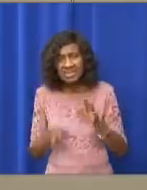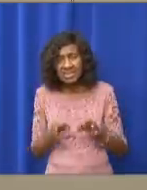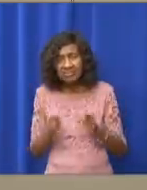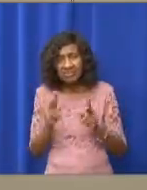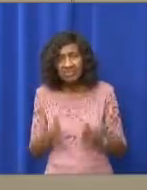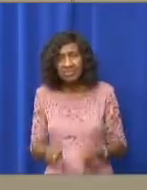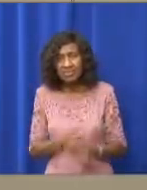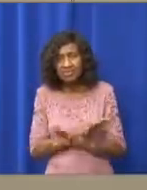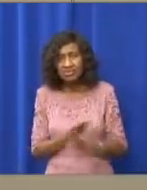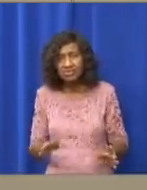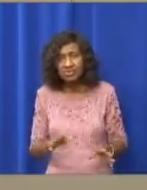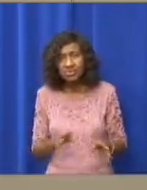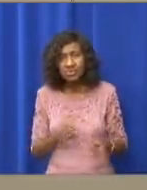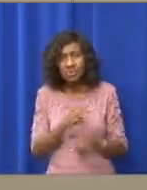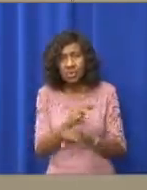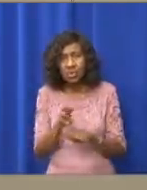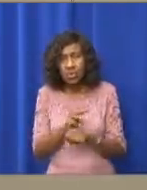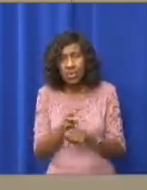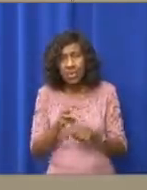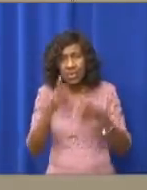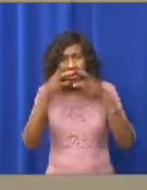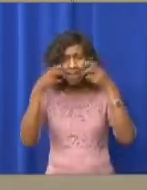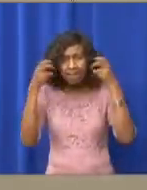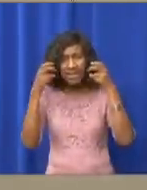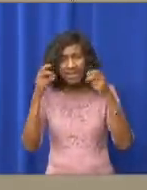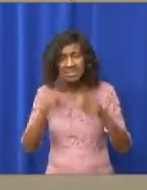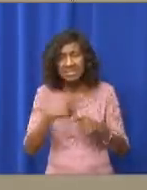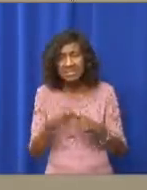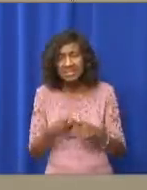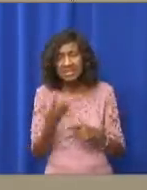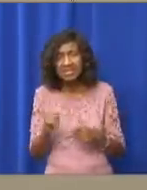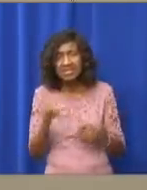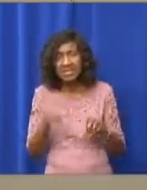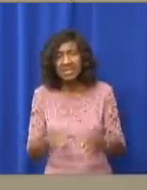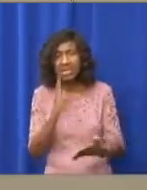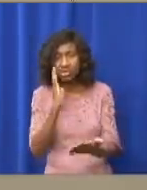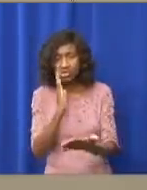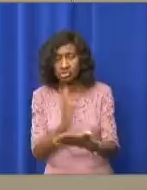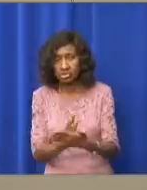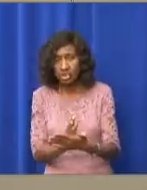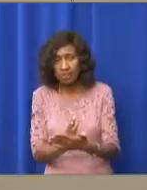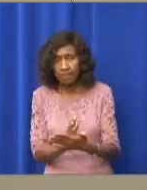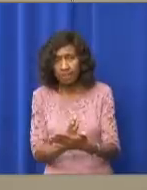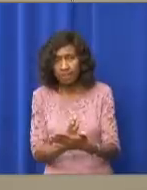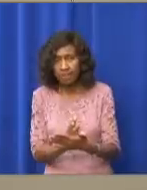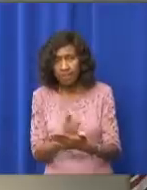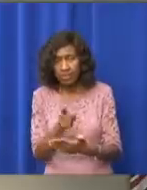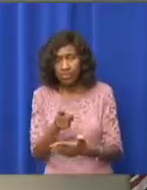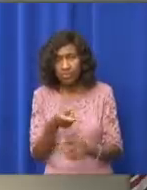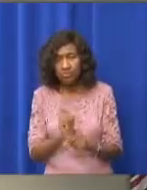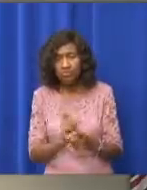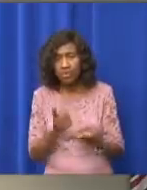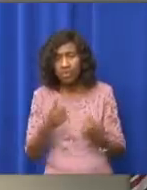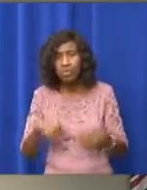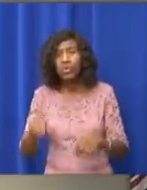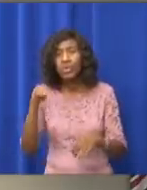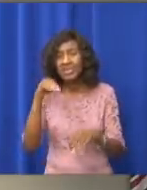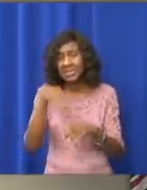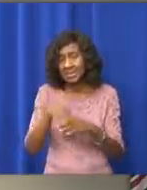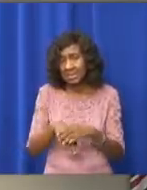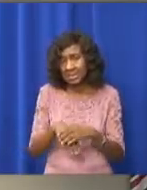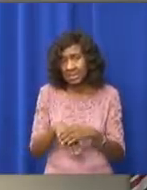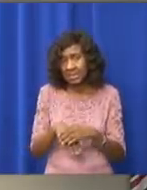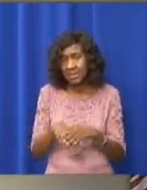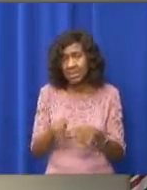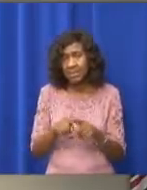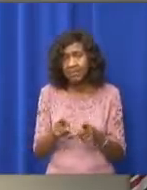can prevent them from entering the facility. Yes. Okay. But I don't know that they can force